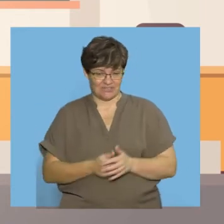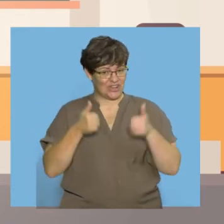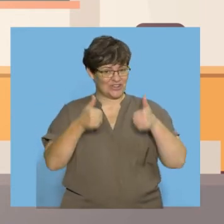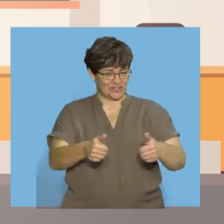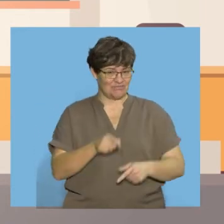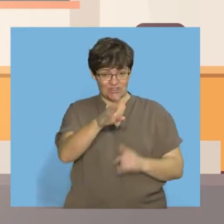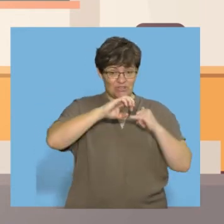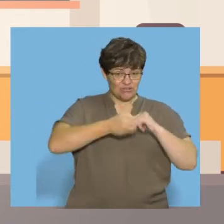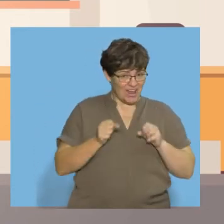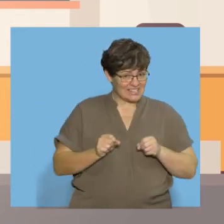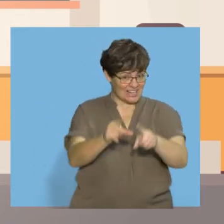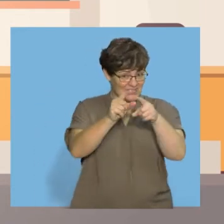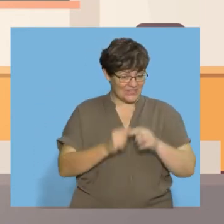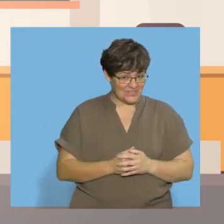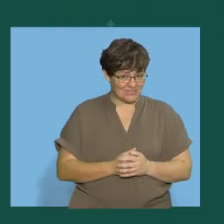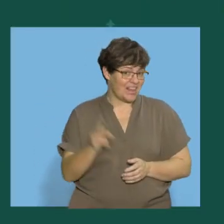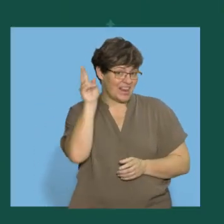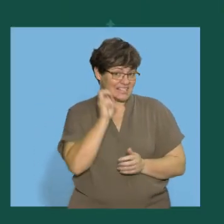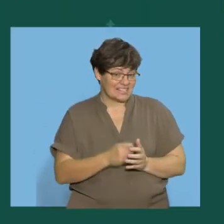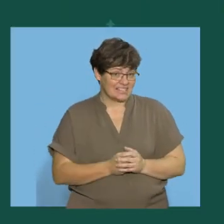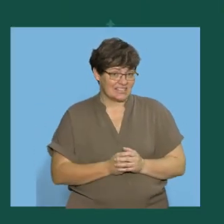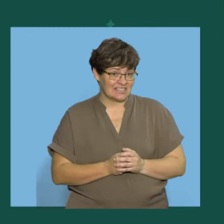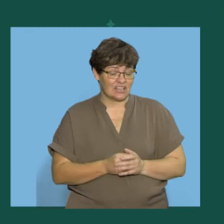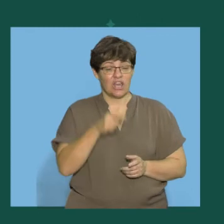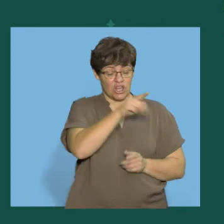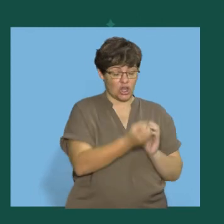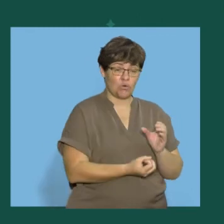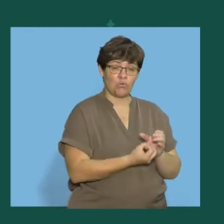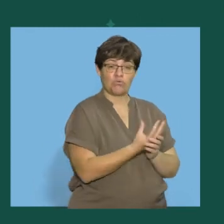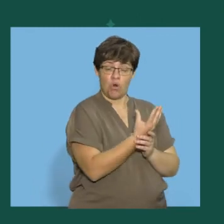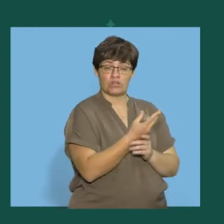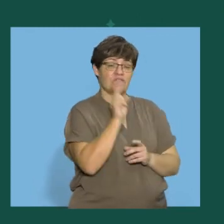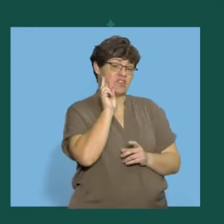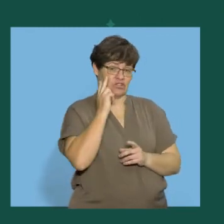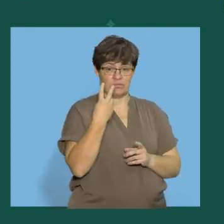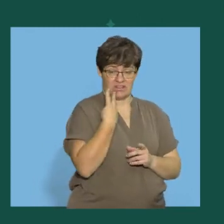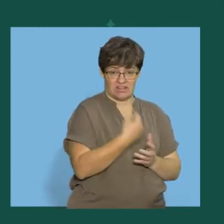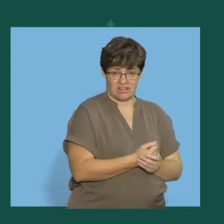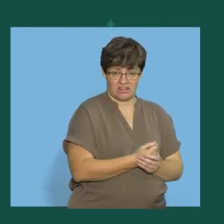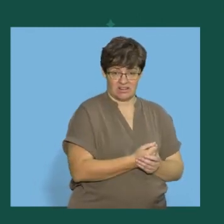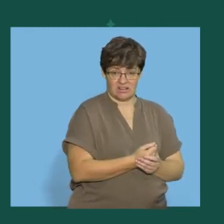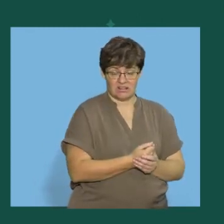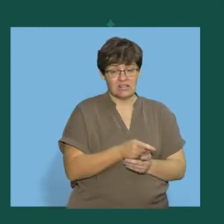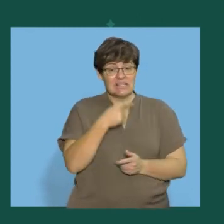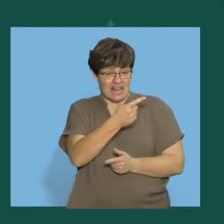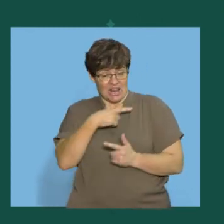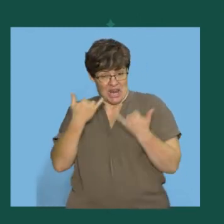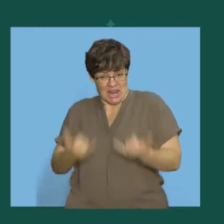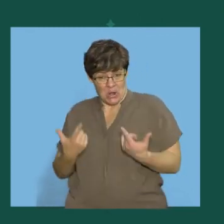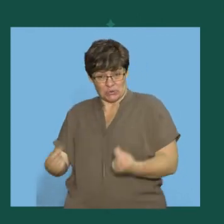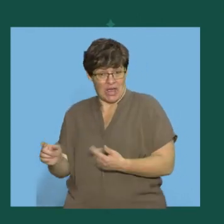you try one on your own. Listen. He grows vegetables. Tell me he is doing it now.